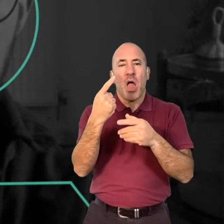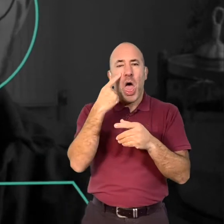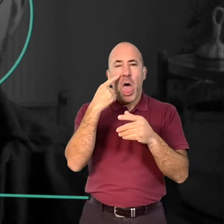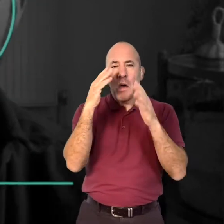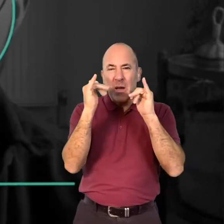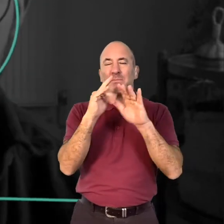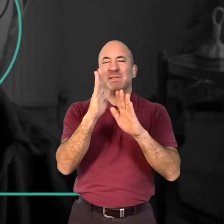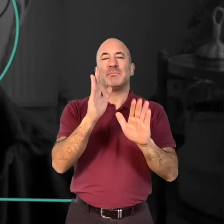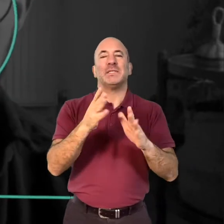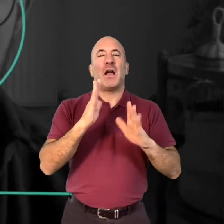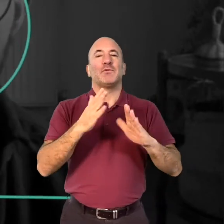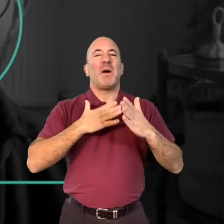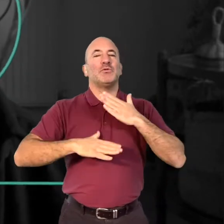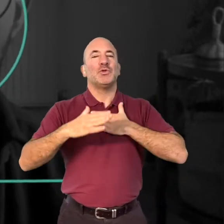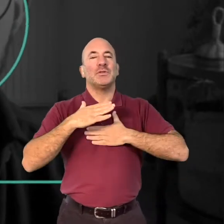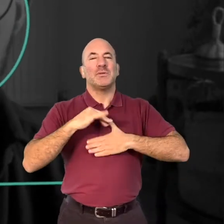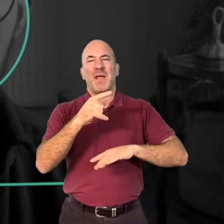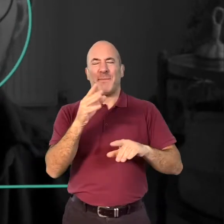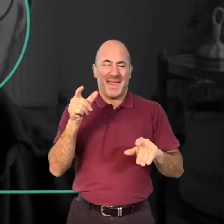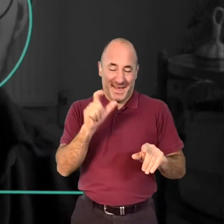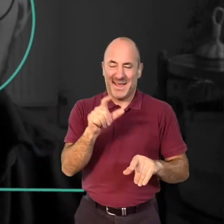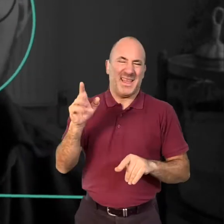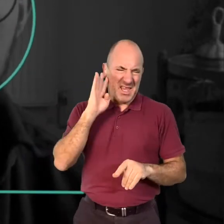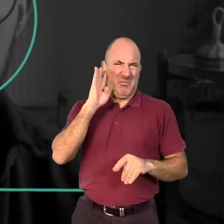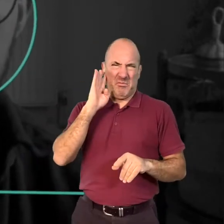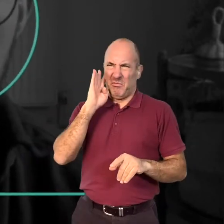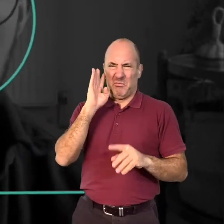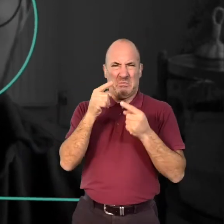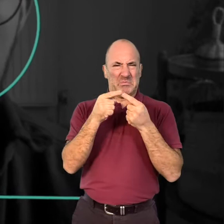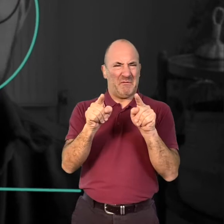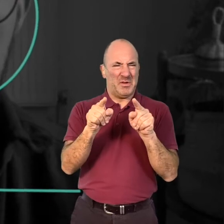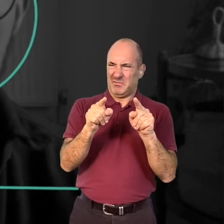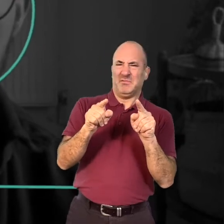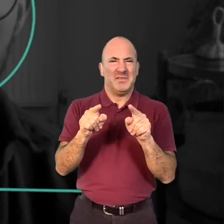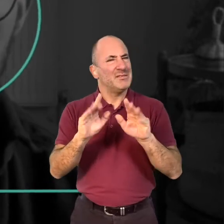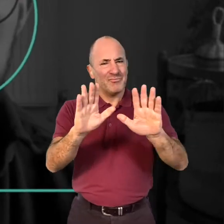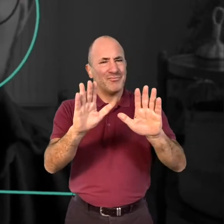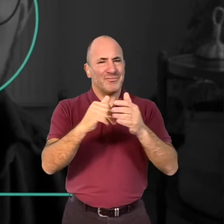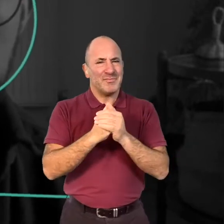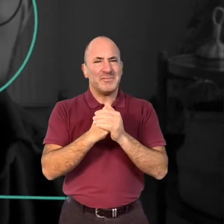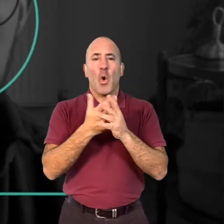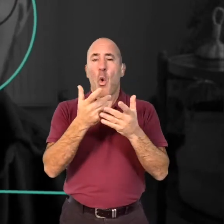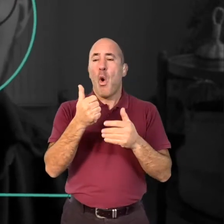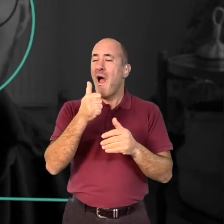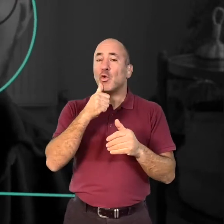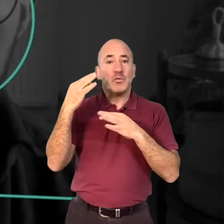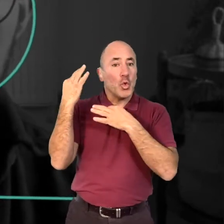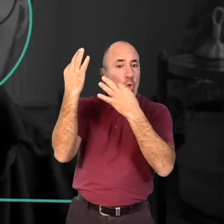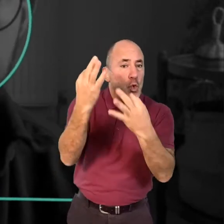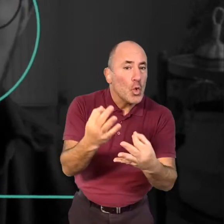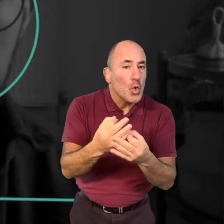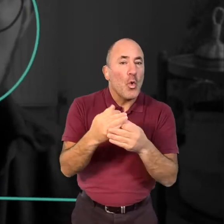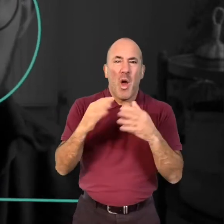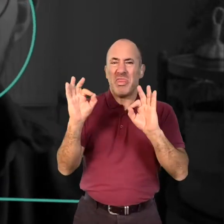have to kind of be patient with it, and it might not always recognize what you're saying. And after not using it or saying something for a